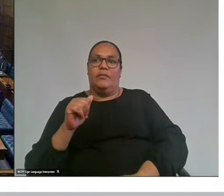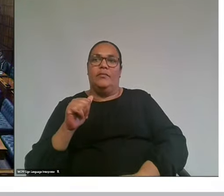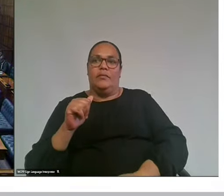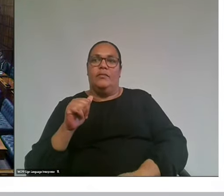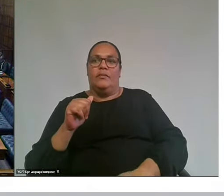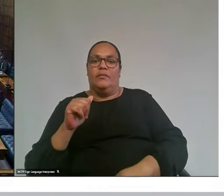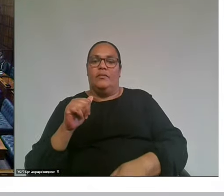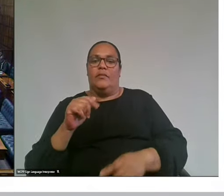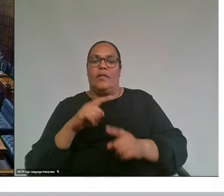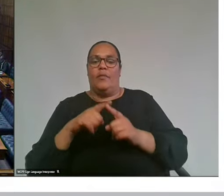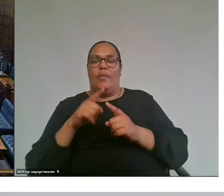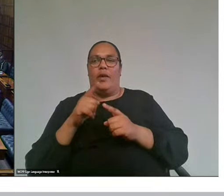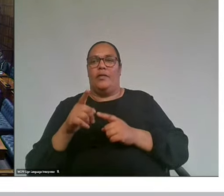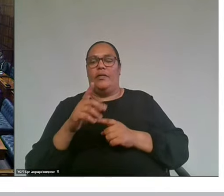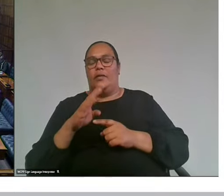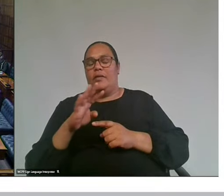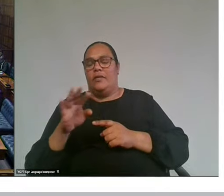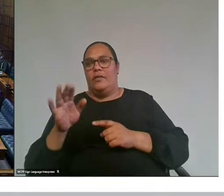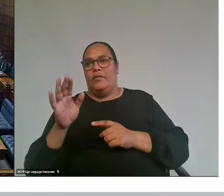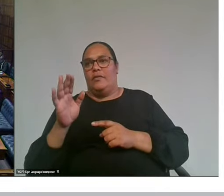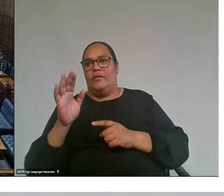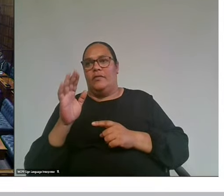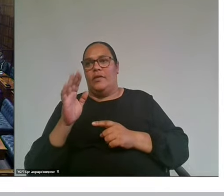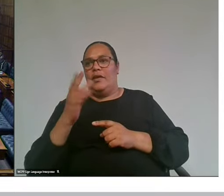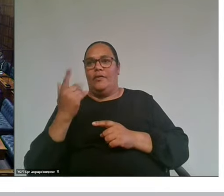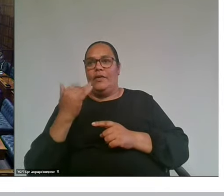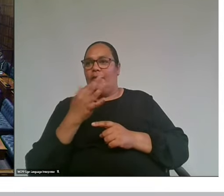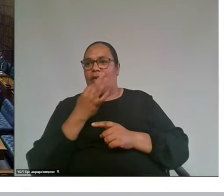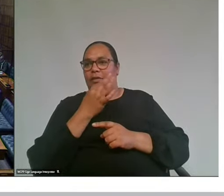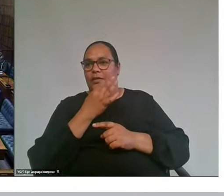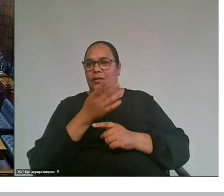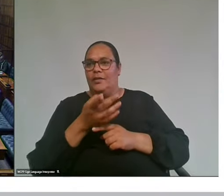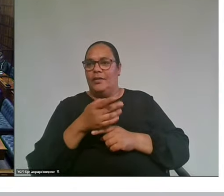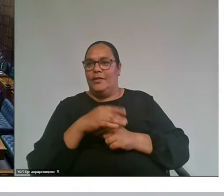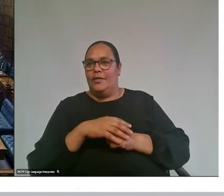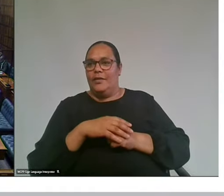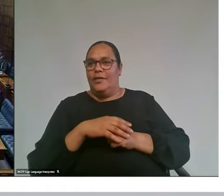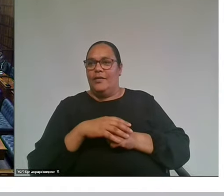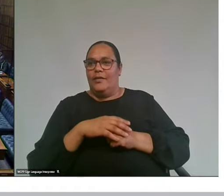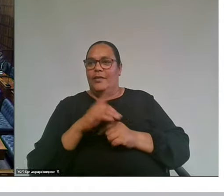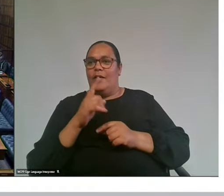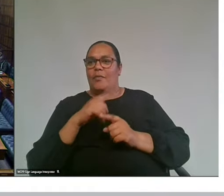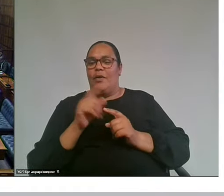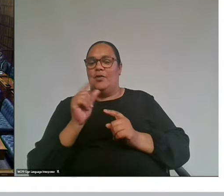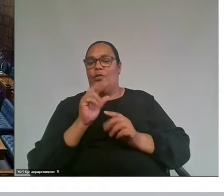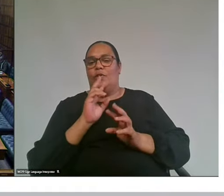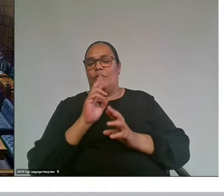to us we won't bite and um we'll get started on your report